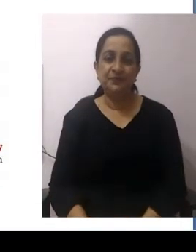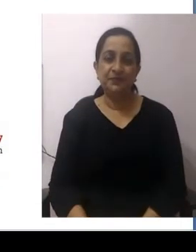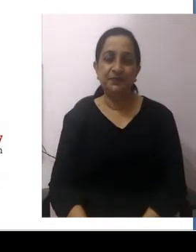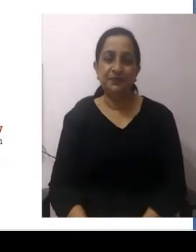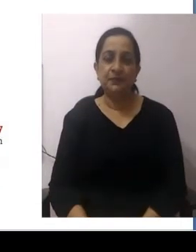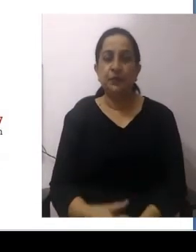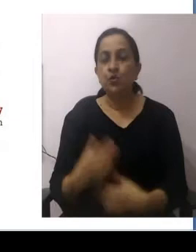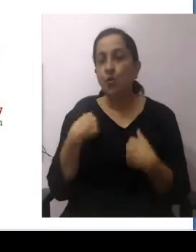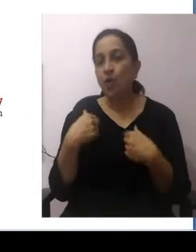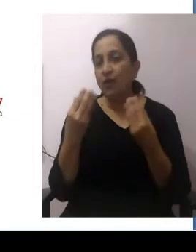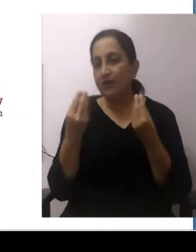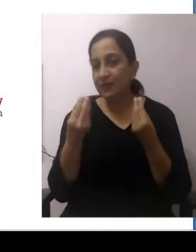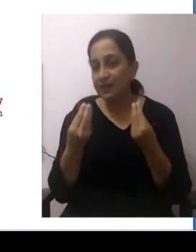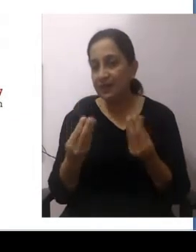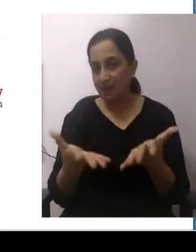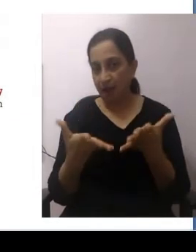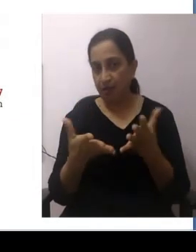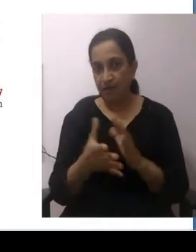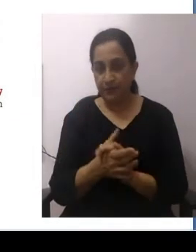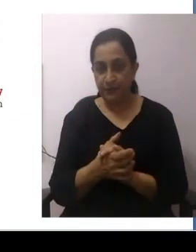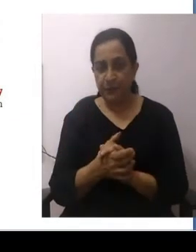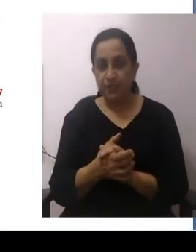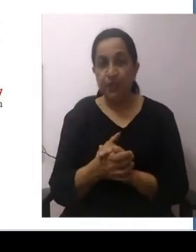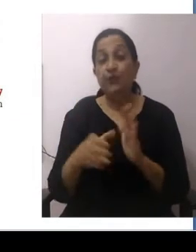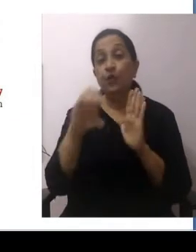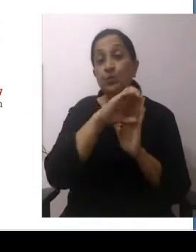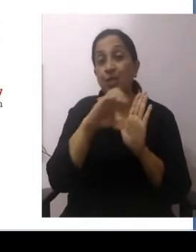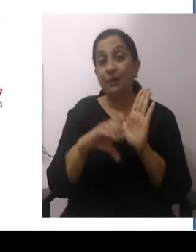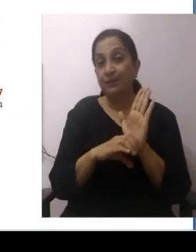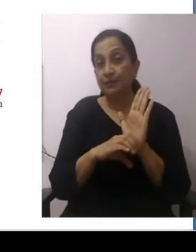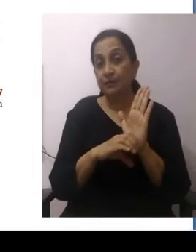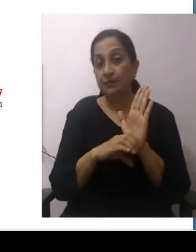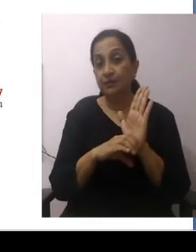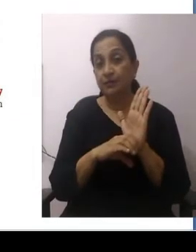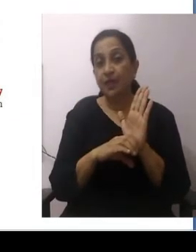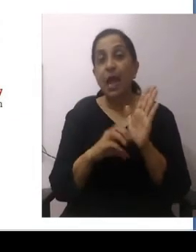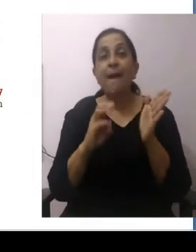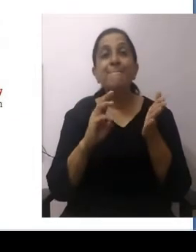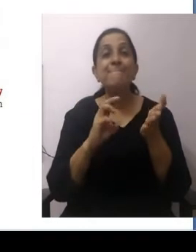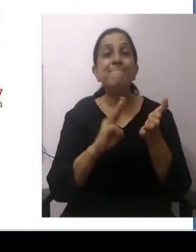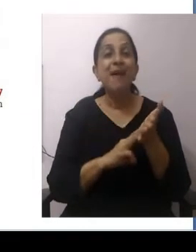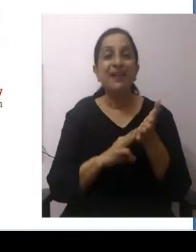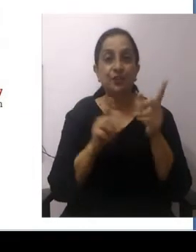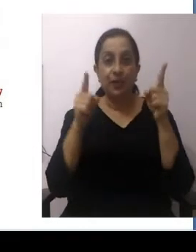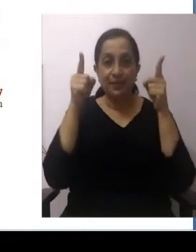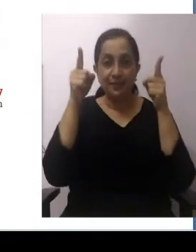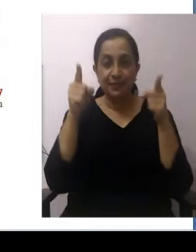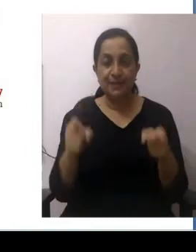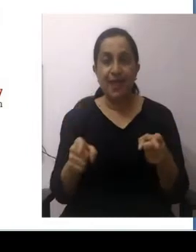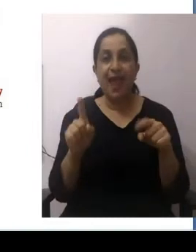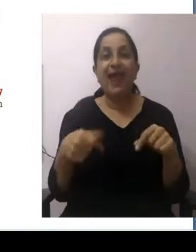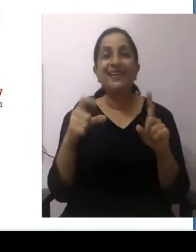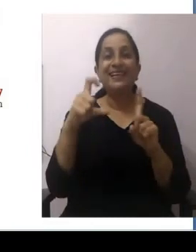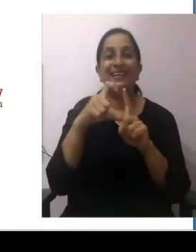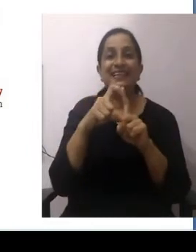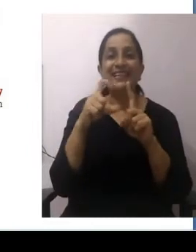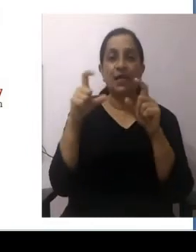Let us start from the chapter matrices and